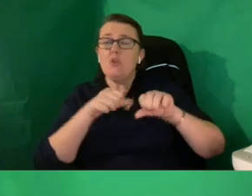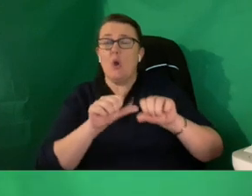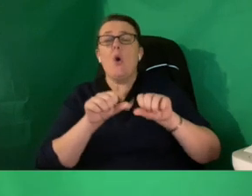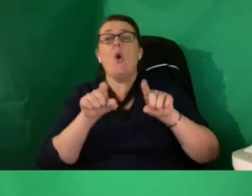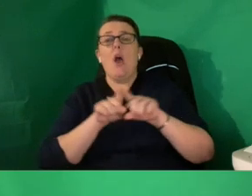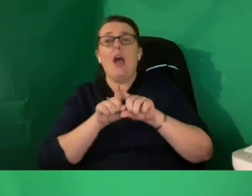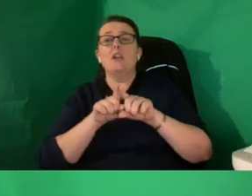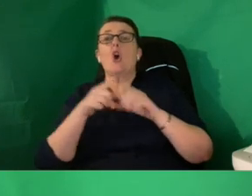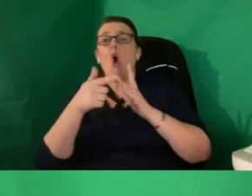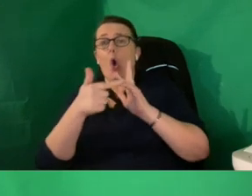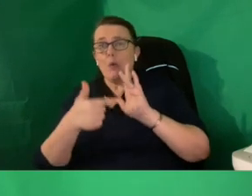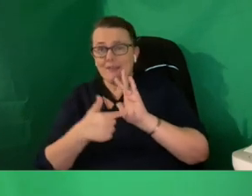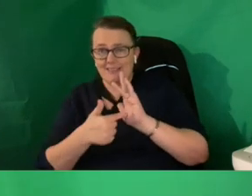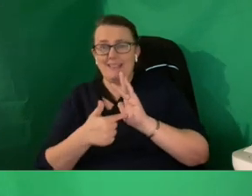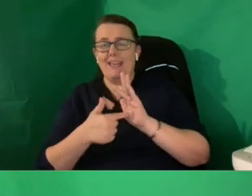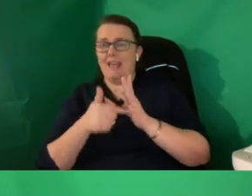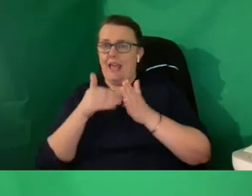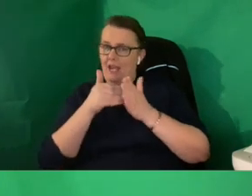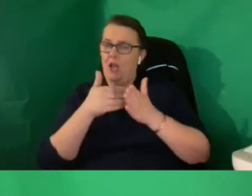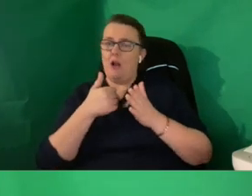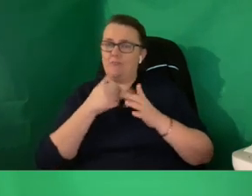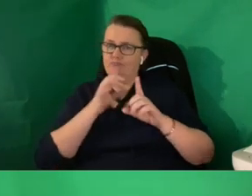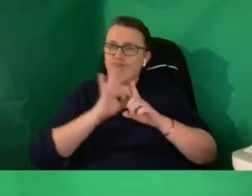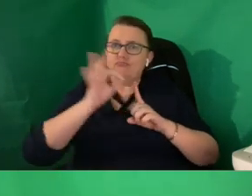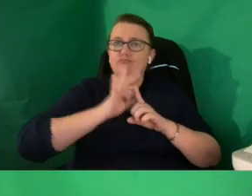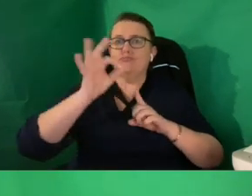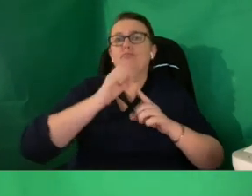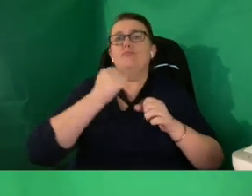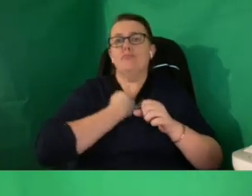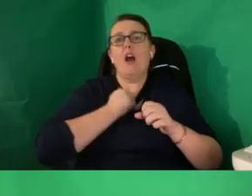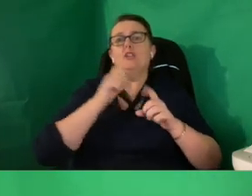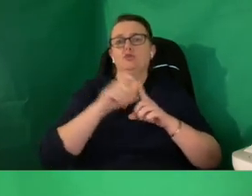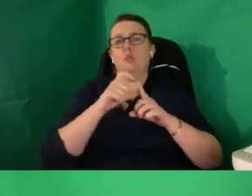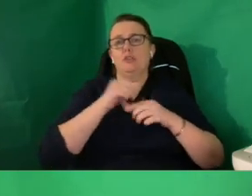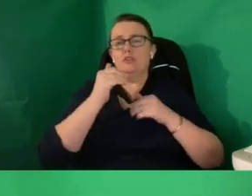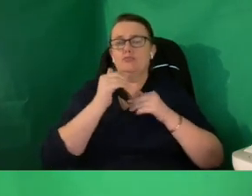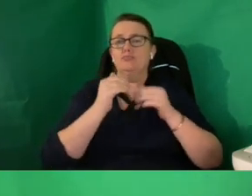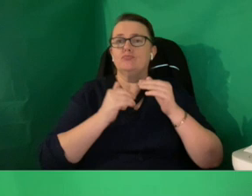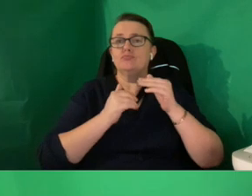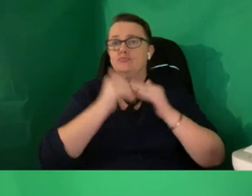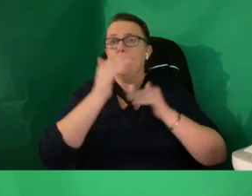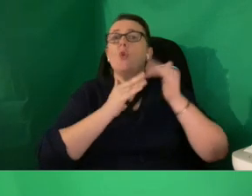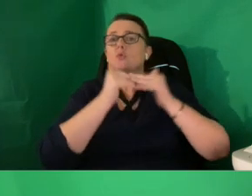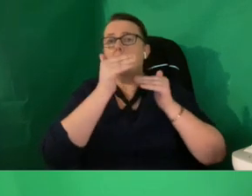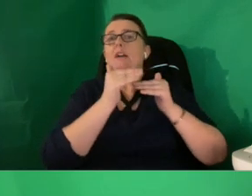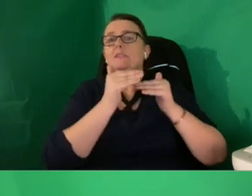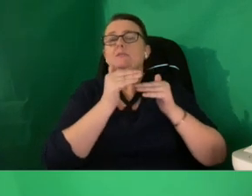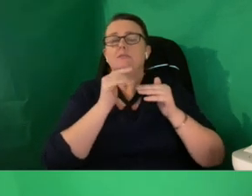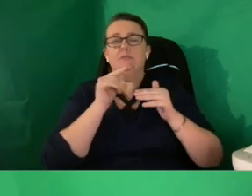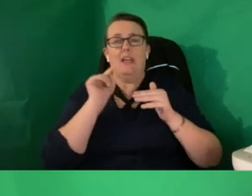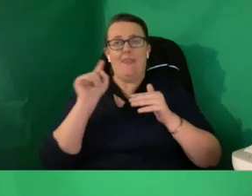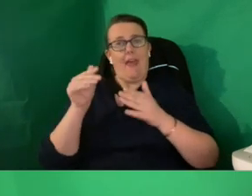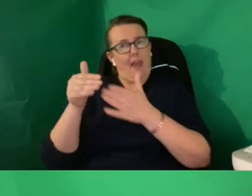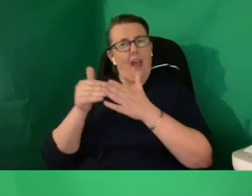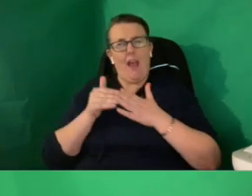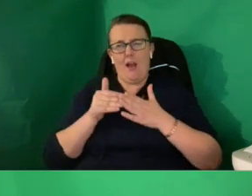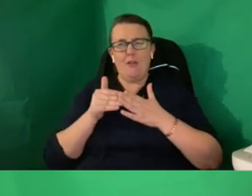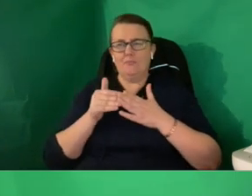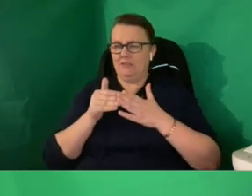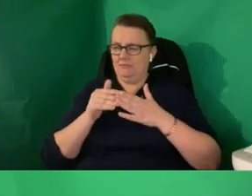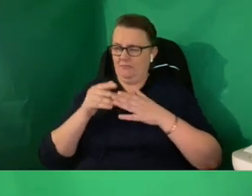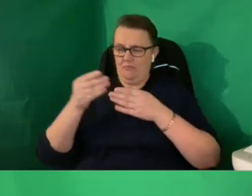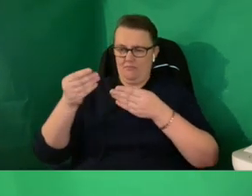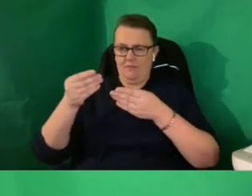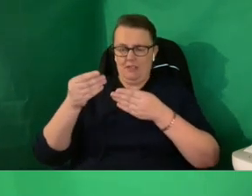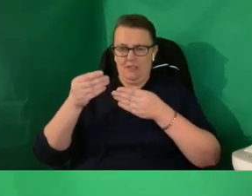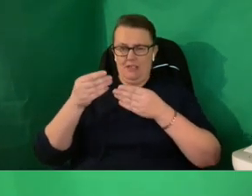and just help us keep my daughter's progress growing. And they really helped in understanding